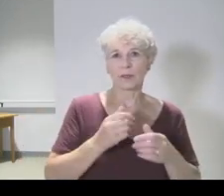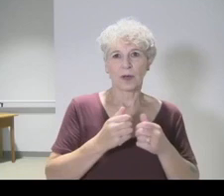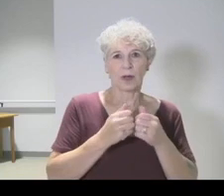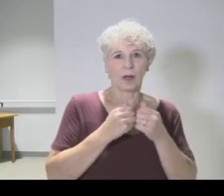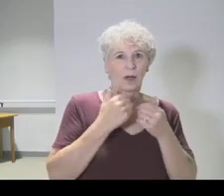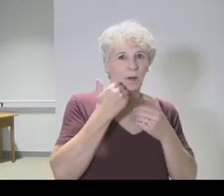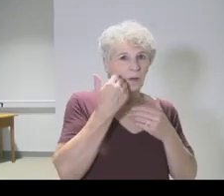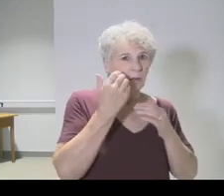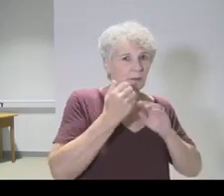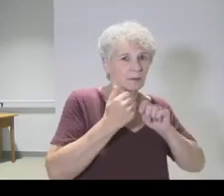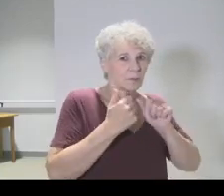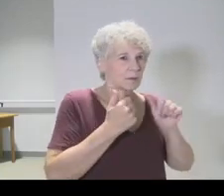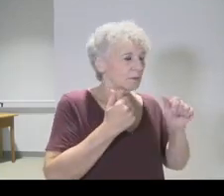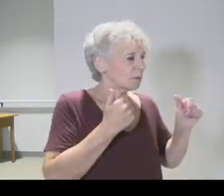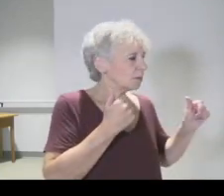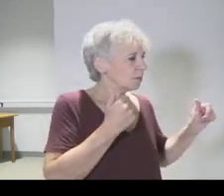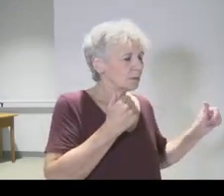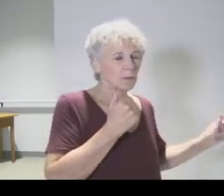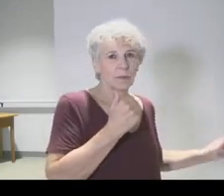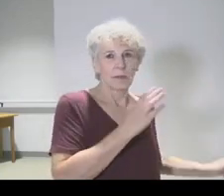in shame when he comes.